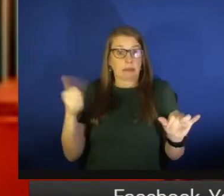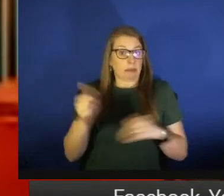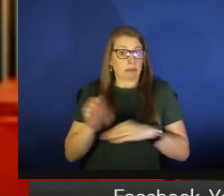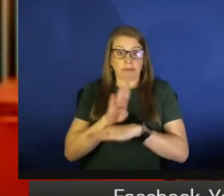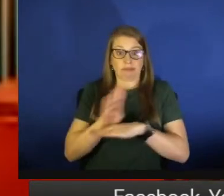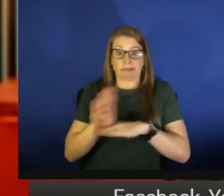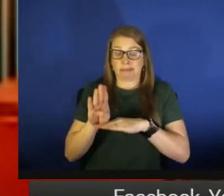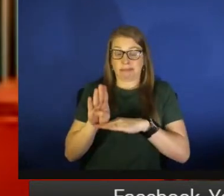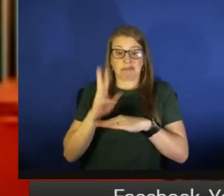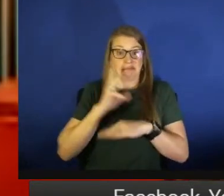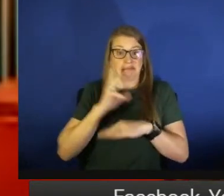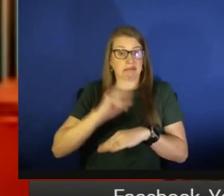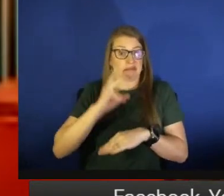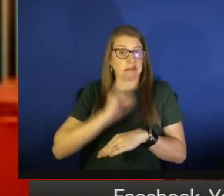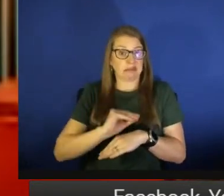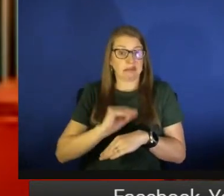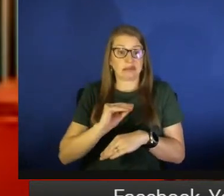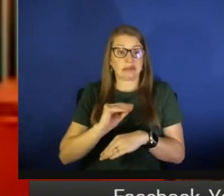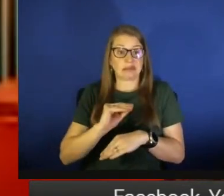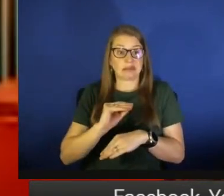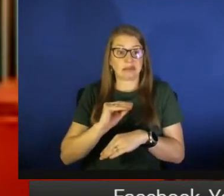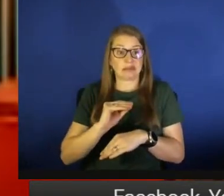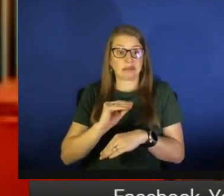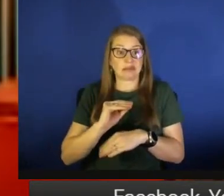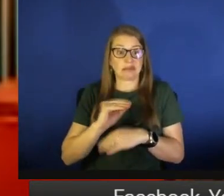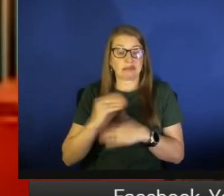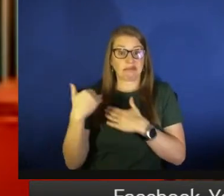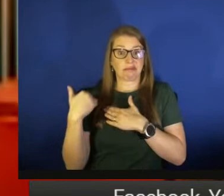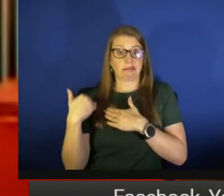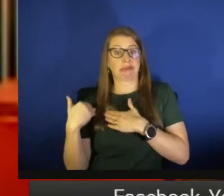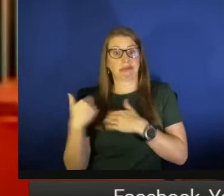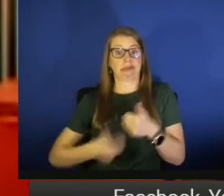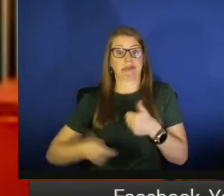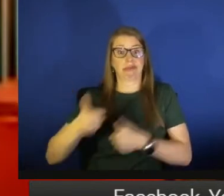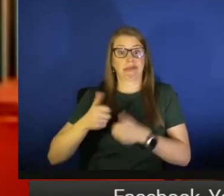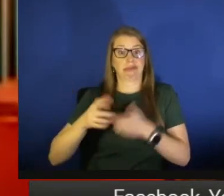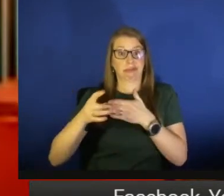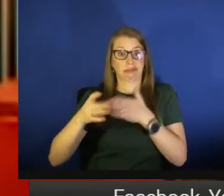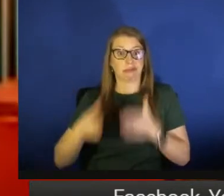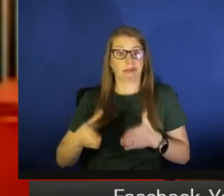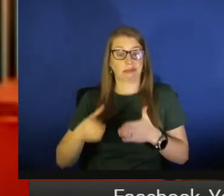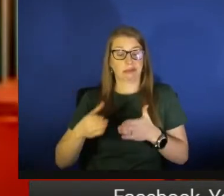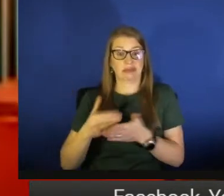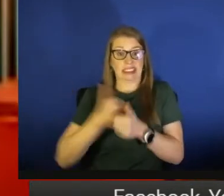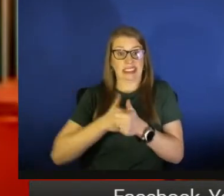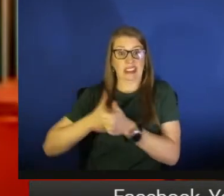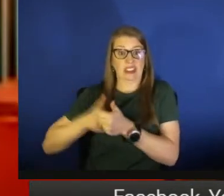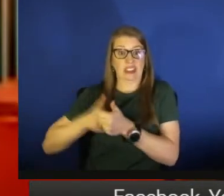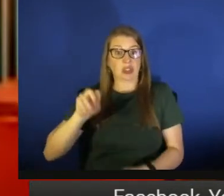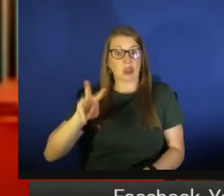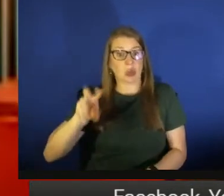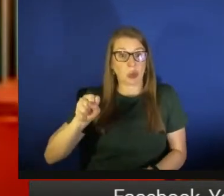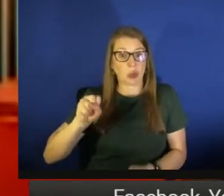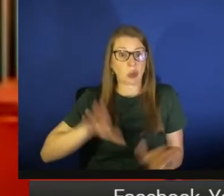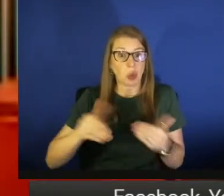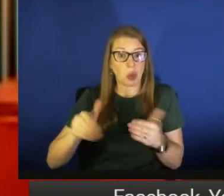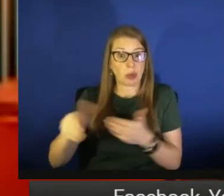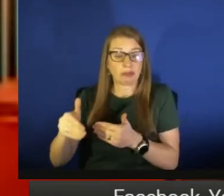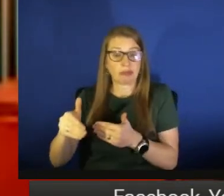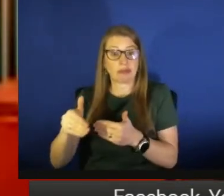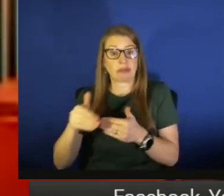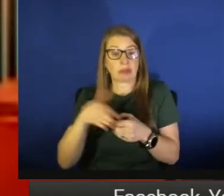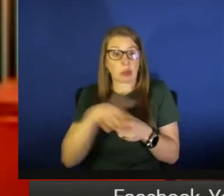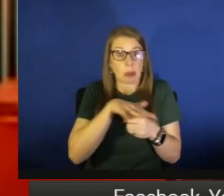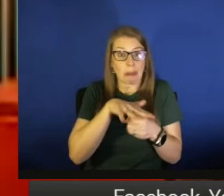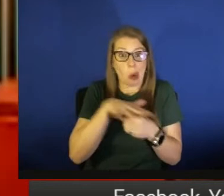I think there was an onus upon leaders of each newsroom to really look at remote options